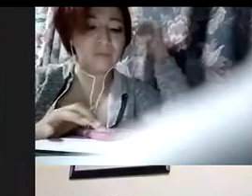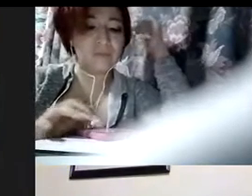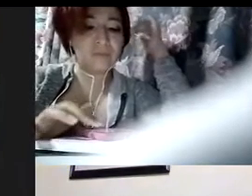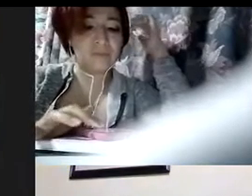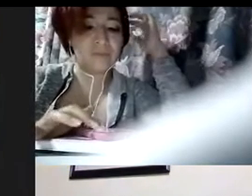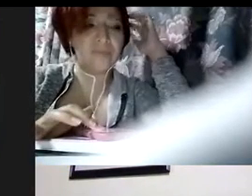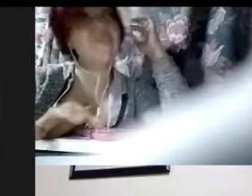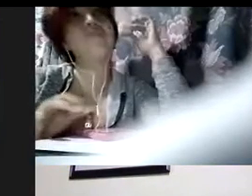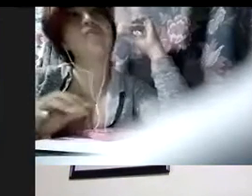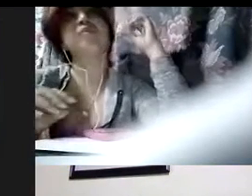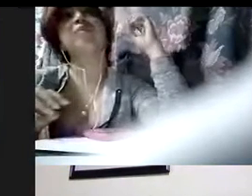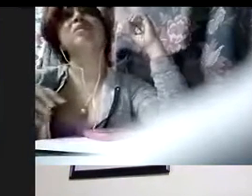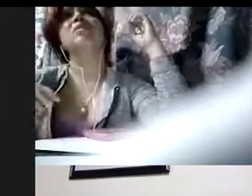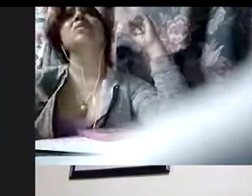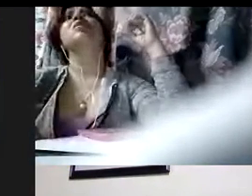do you remember that